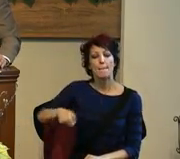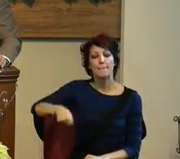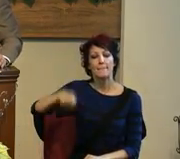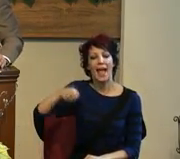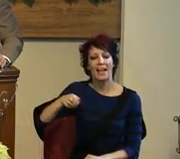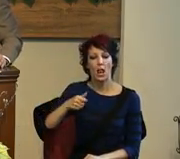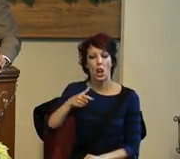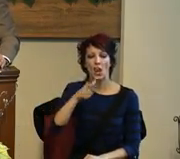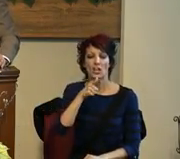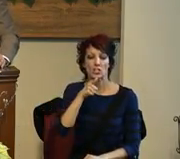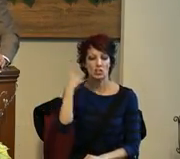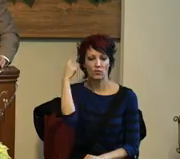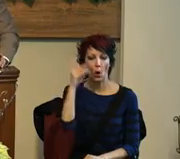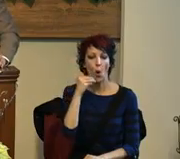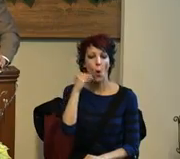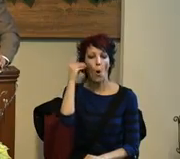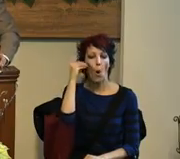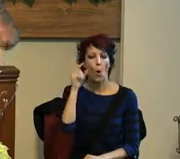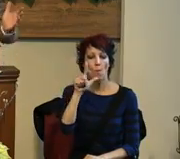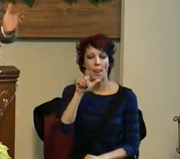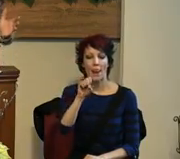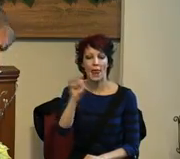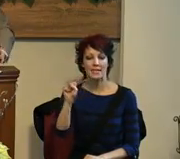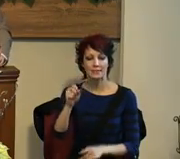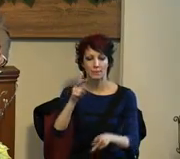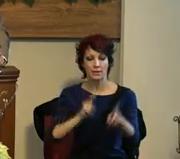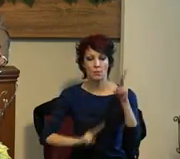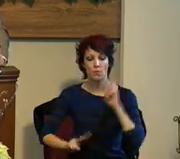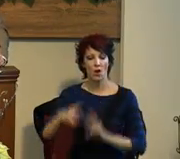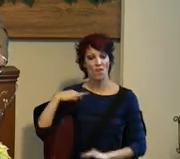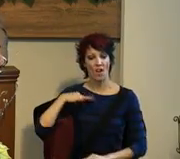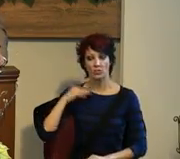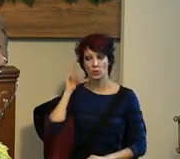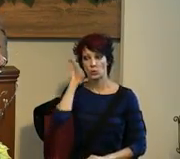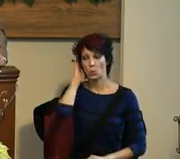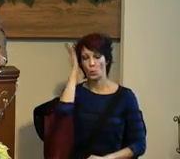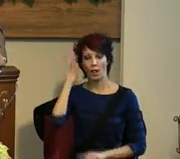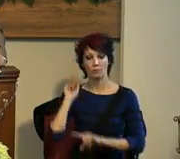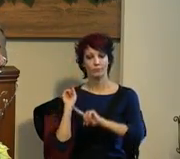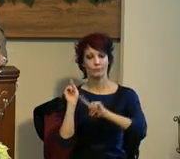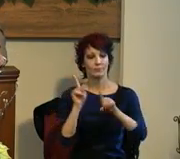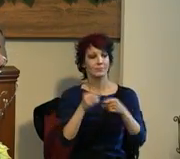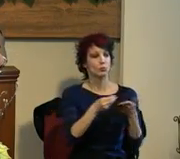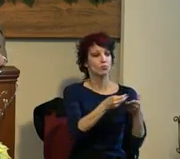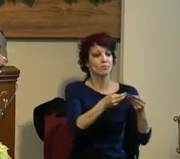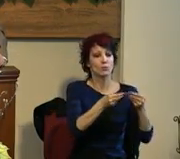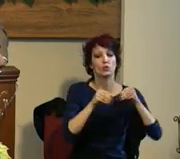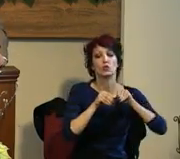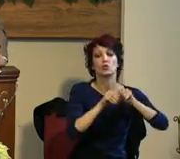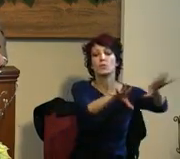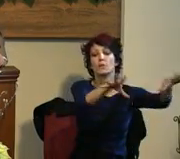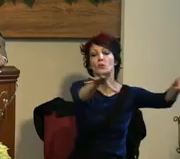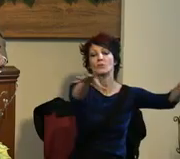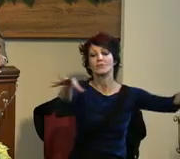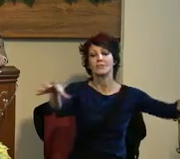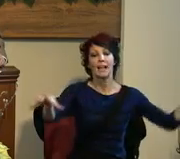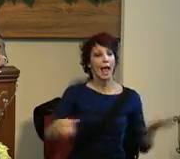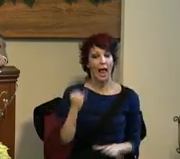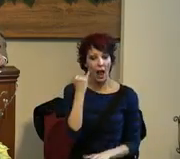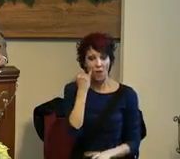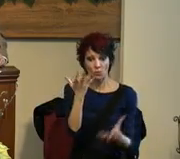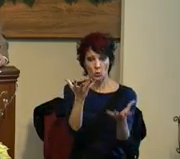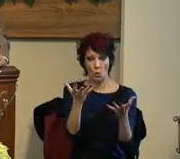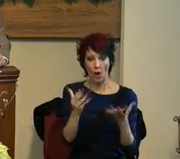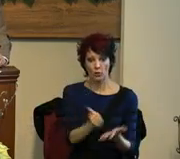directly following worship this morning uh volunteers will be going down to downtown to distribute those uh Brown Bag lunches if you would like to